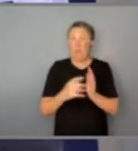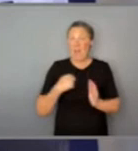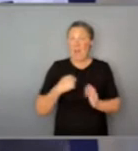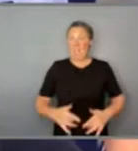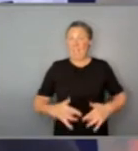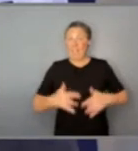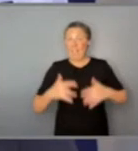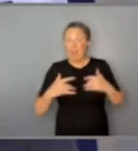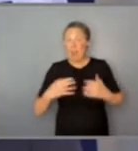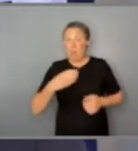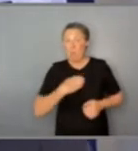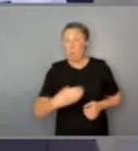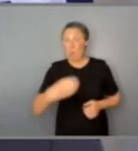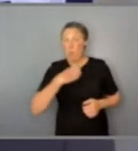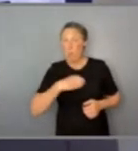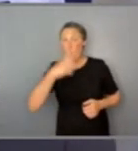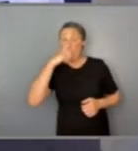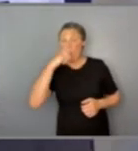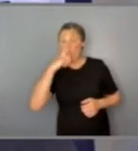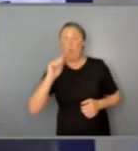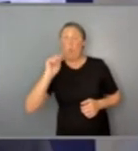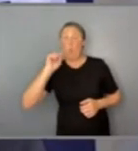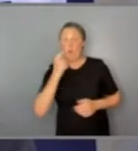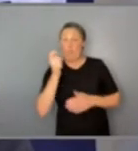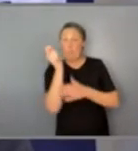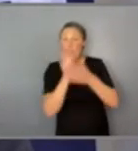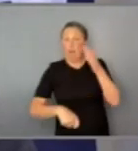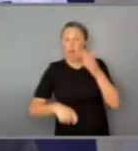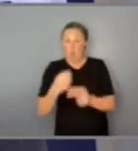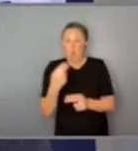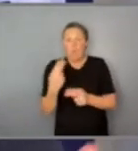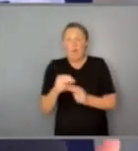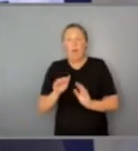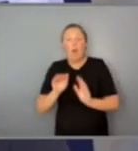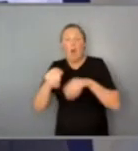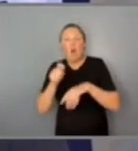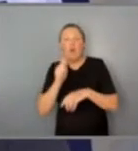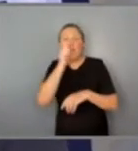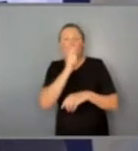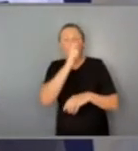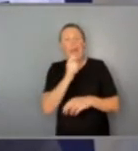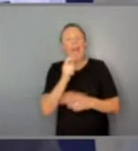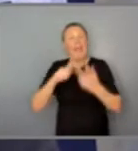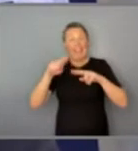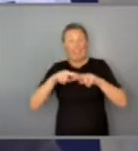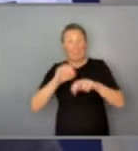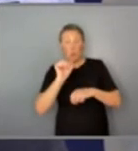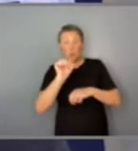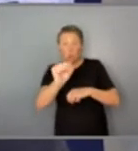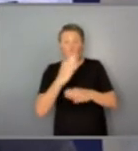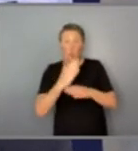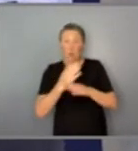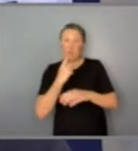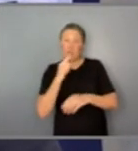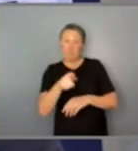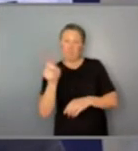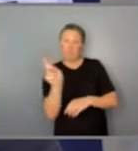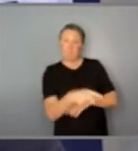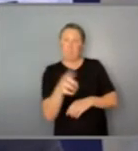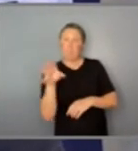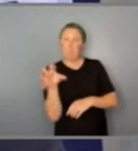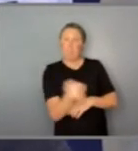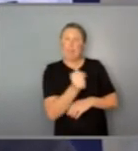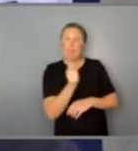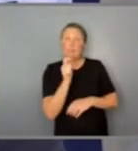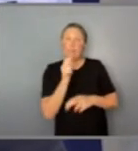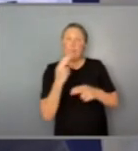tests. Now, they're tax deductible if you need to take one for work purposes, just like PPE is. And so there are a range of options